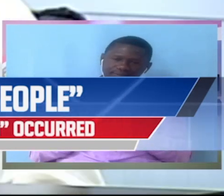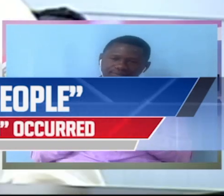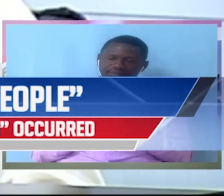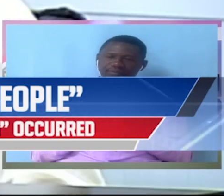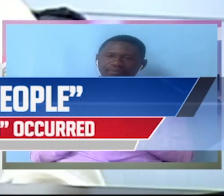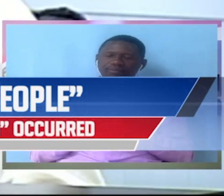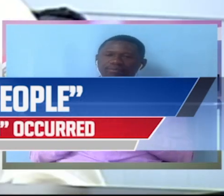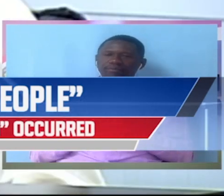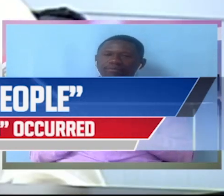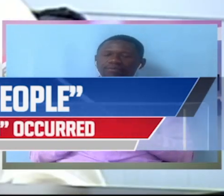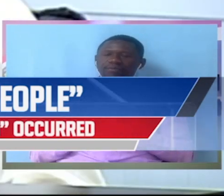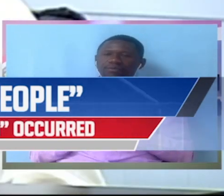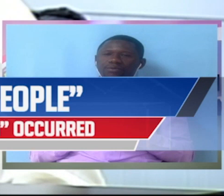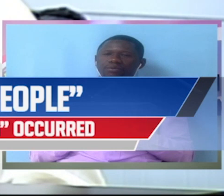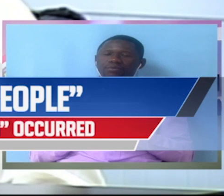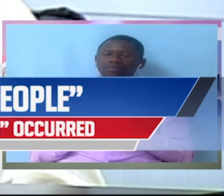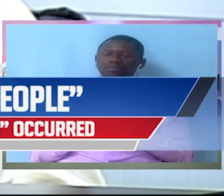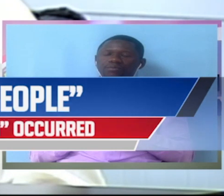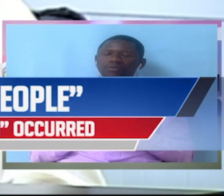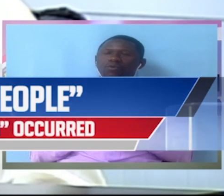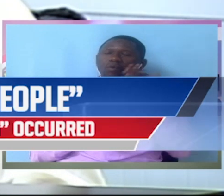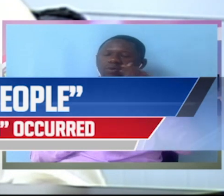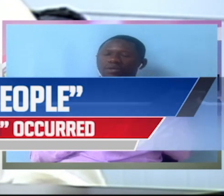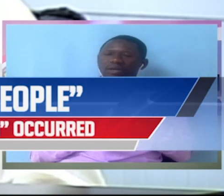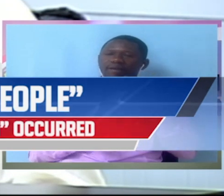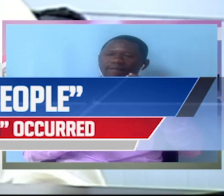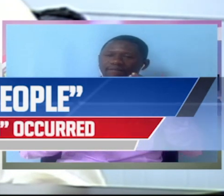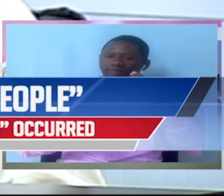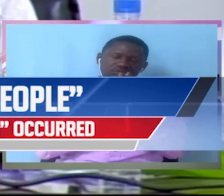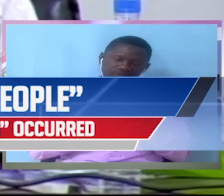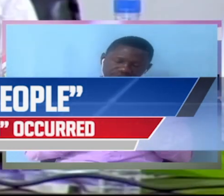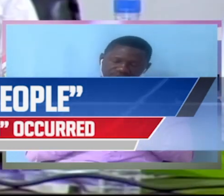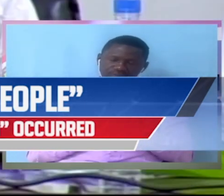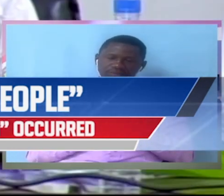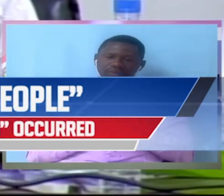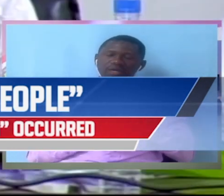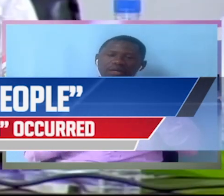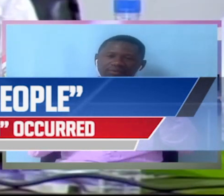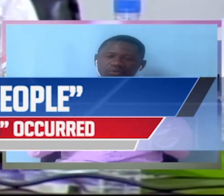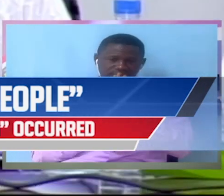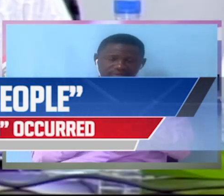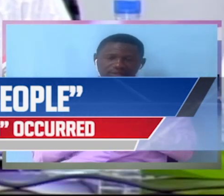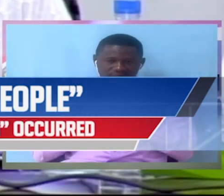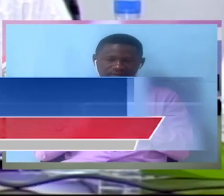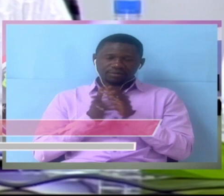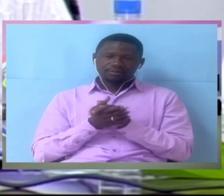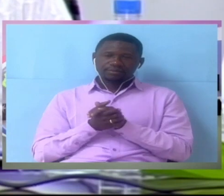an example of the 7 alleged rebels from Senegal who were arrested and taken to the NIA for interrogation before being tortured.